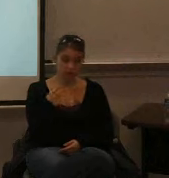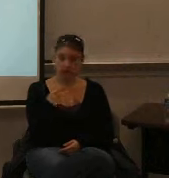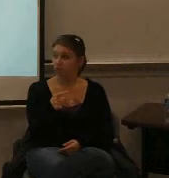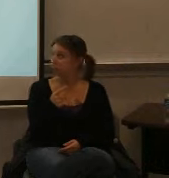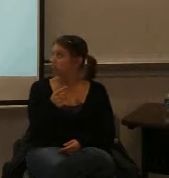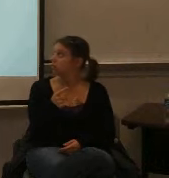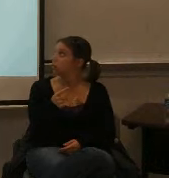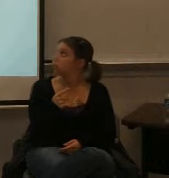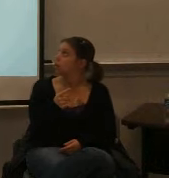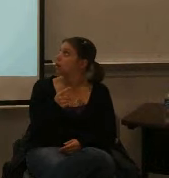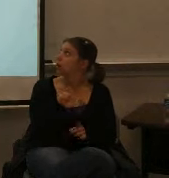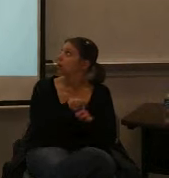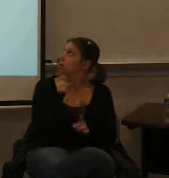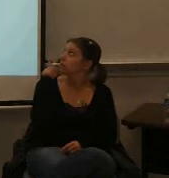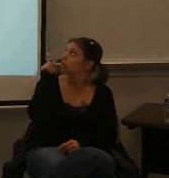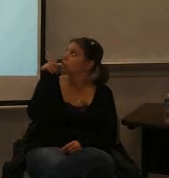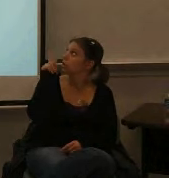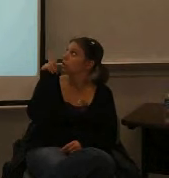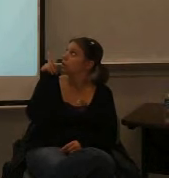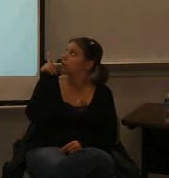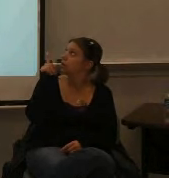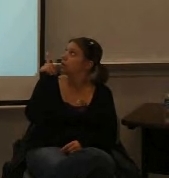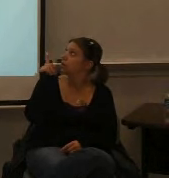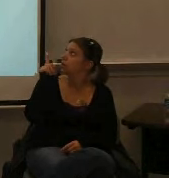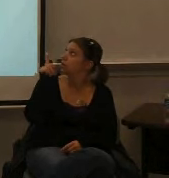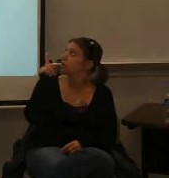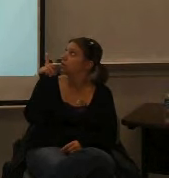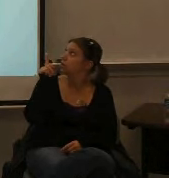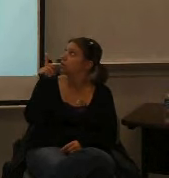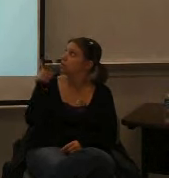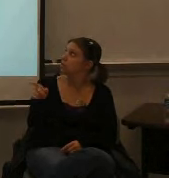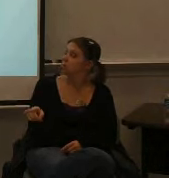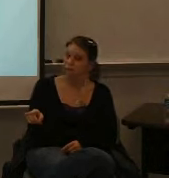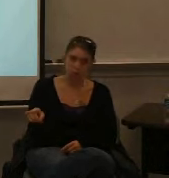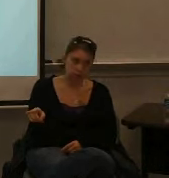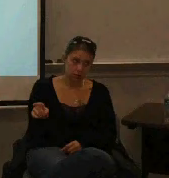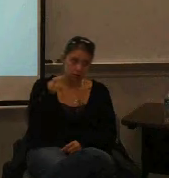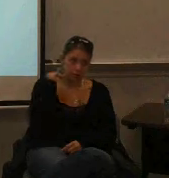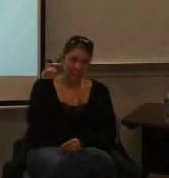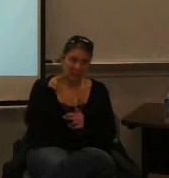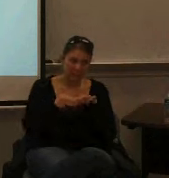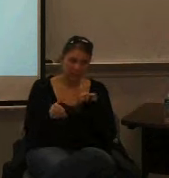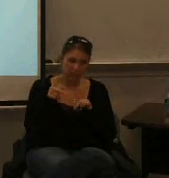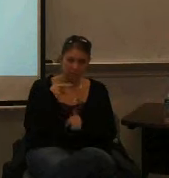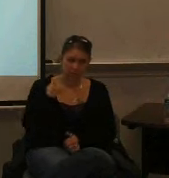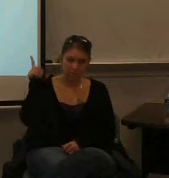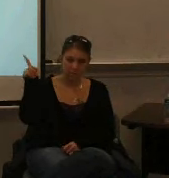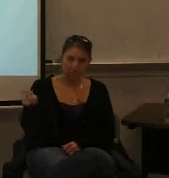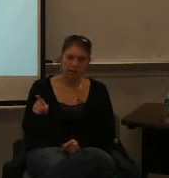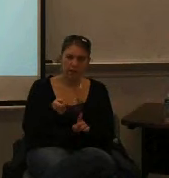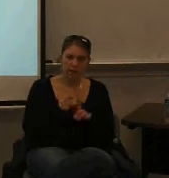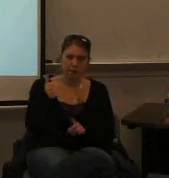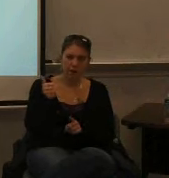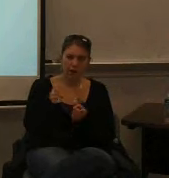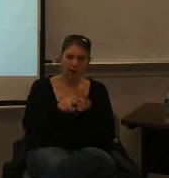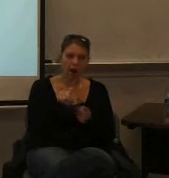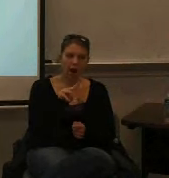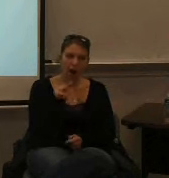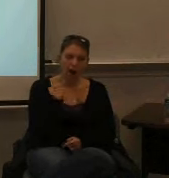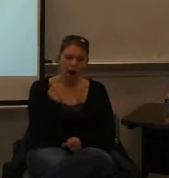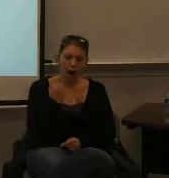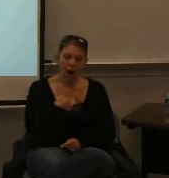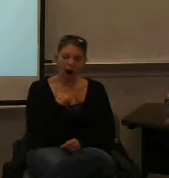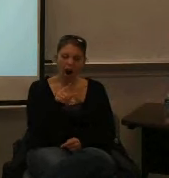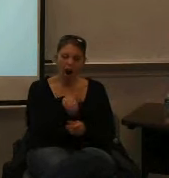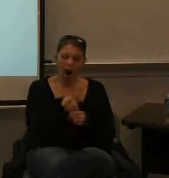phosphorus from here to here, from 10 to 1 milligram per